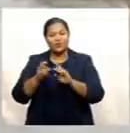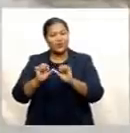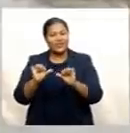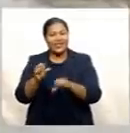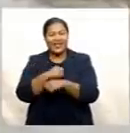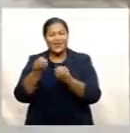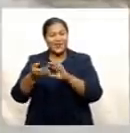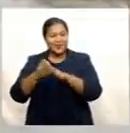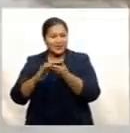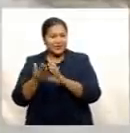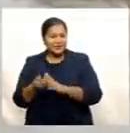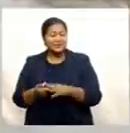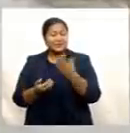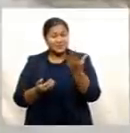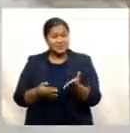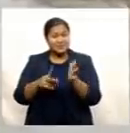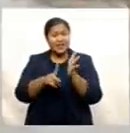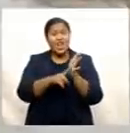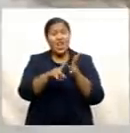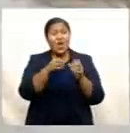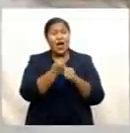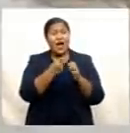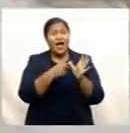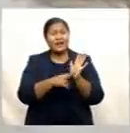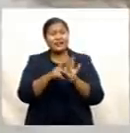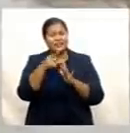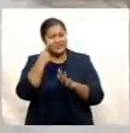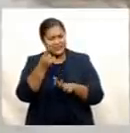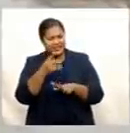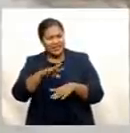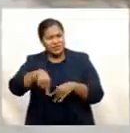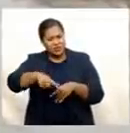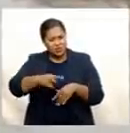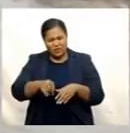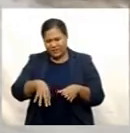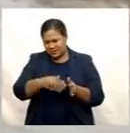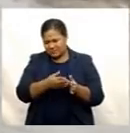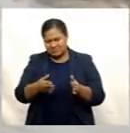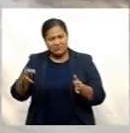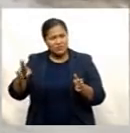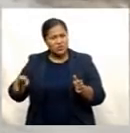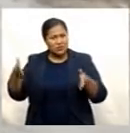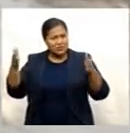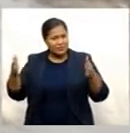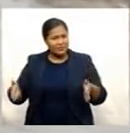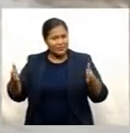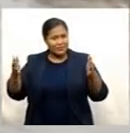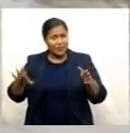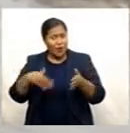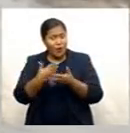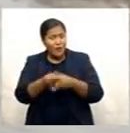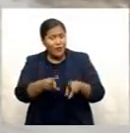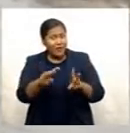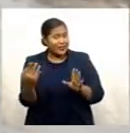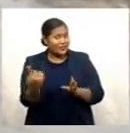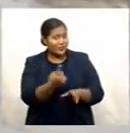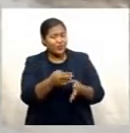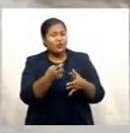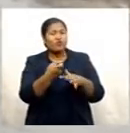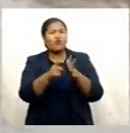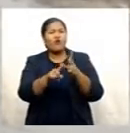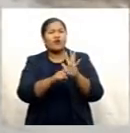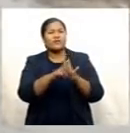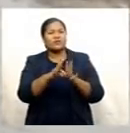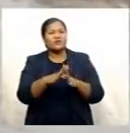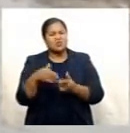Here at the Longani border, a spot that closes off the Suvarnosori containment zone on your way towards Korovo. Health officials,